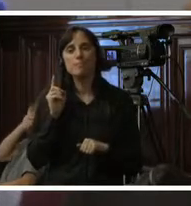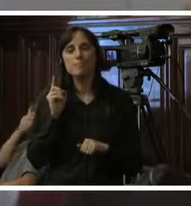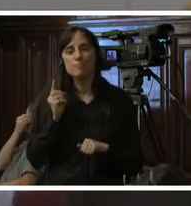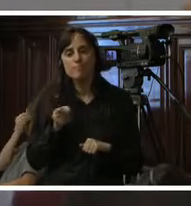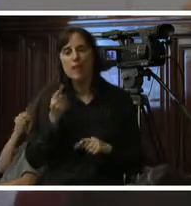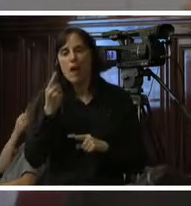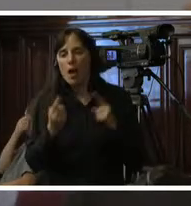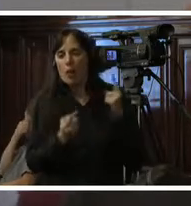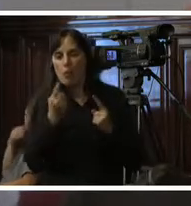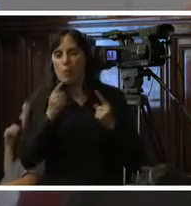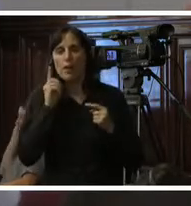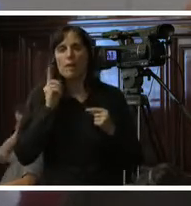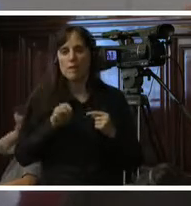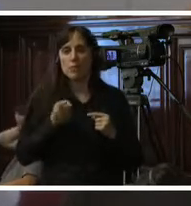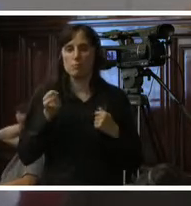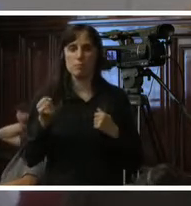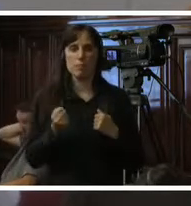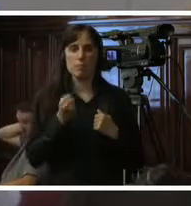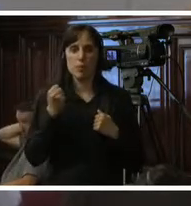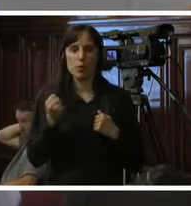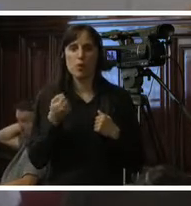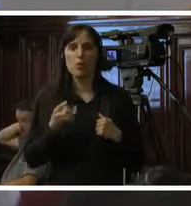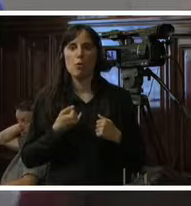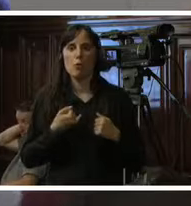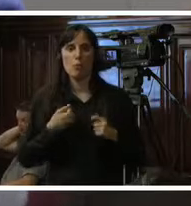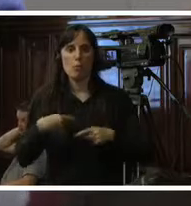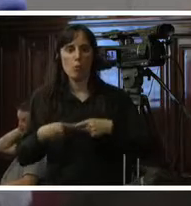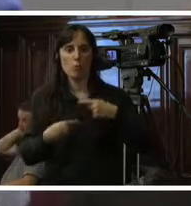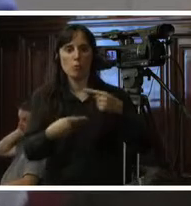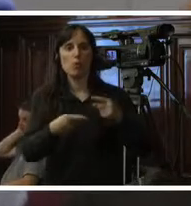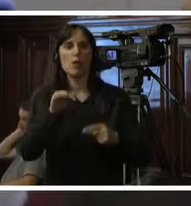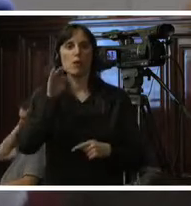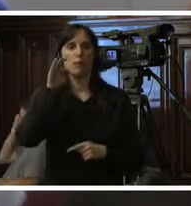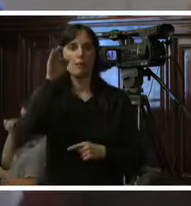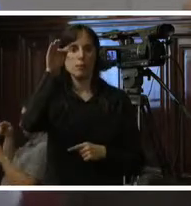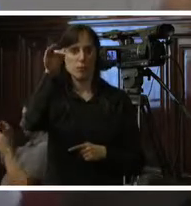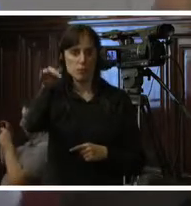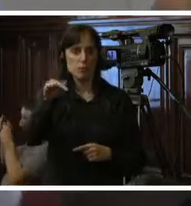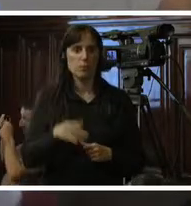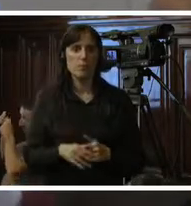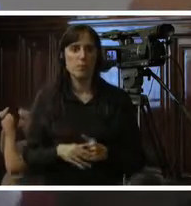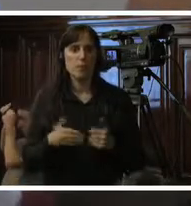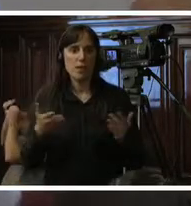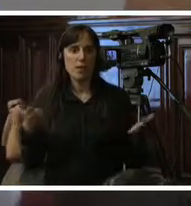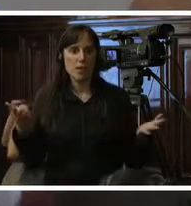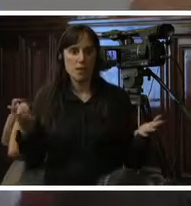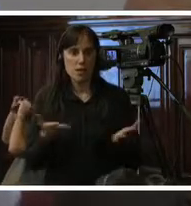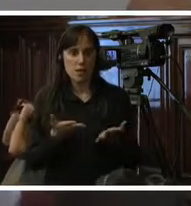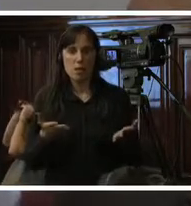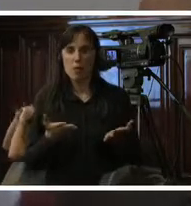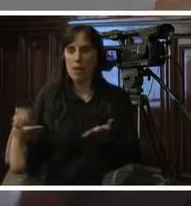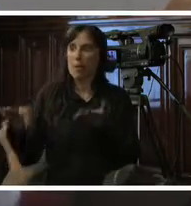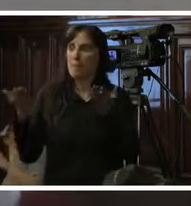decisions made as to how we move forward in this regard. Now I do invite you to make your